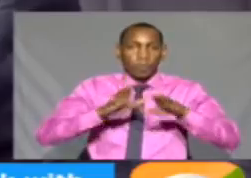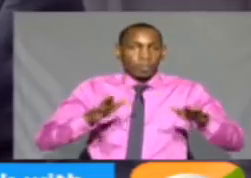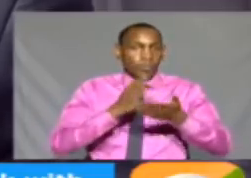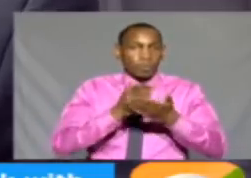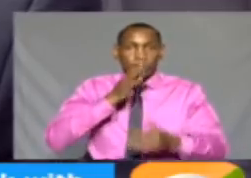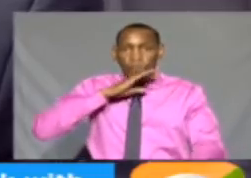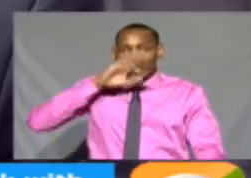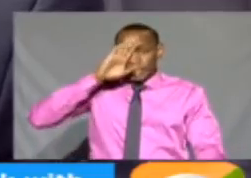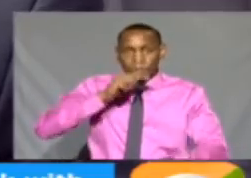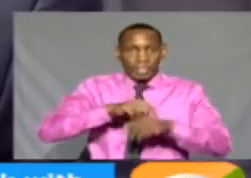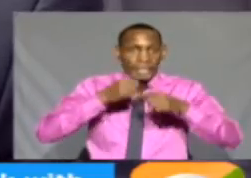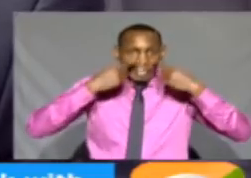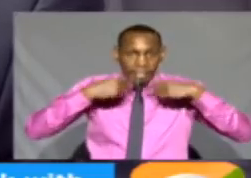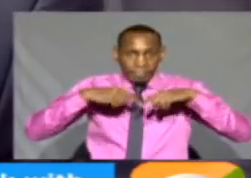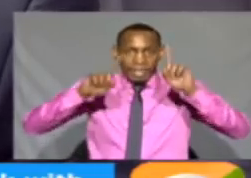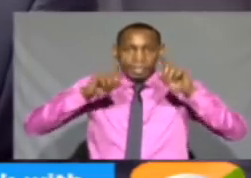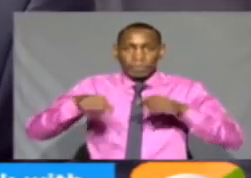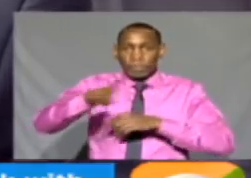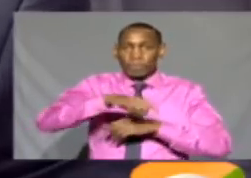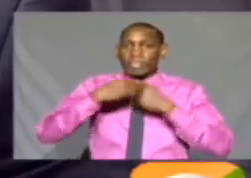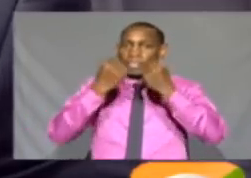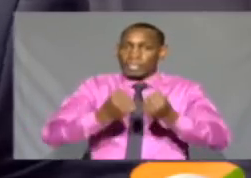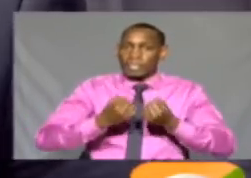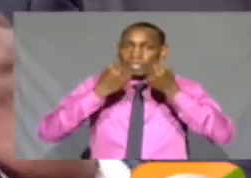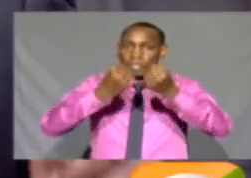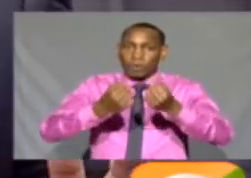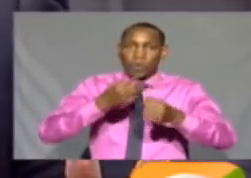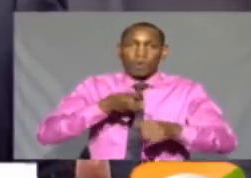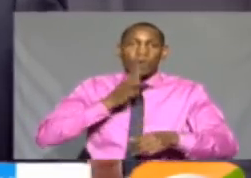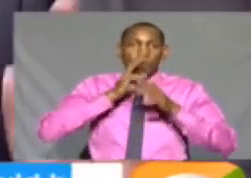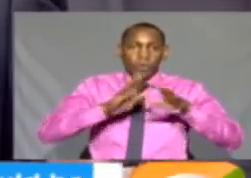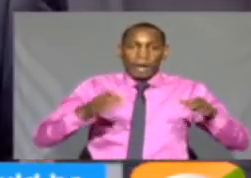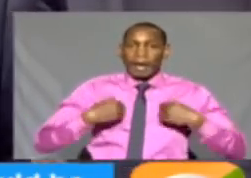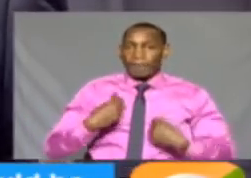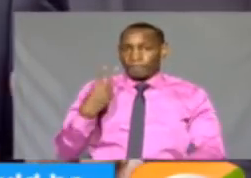because when you're saying tuko imara majini, there are